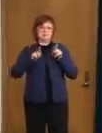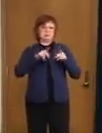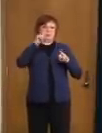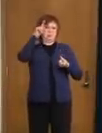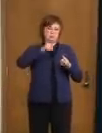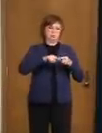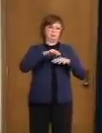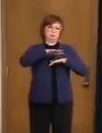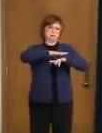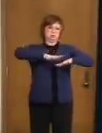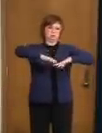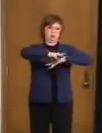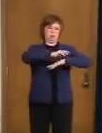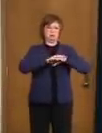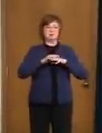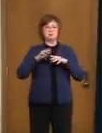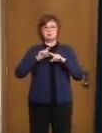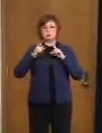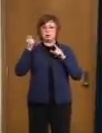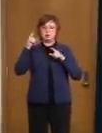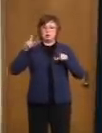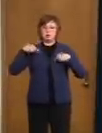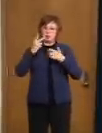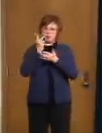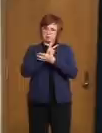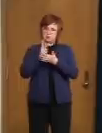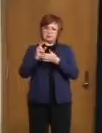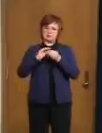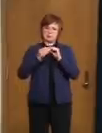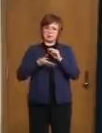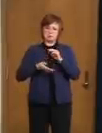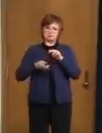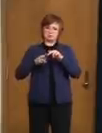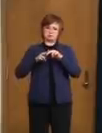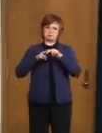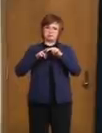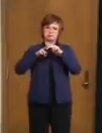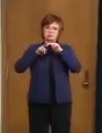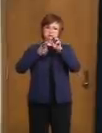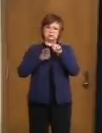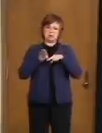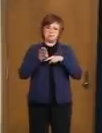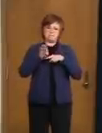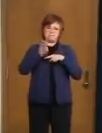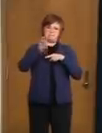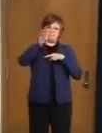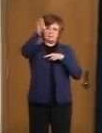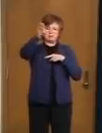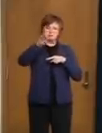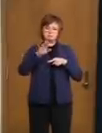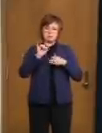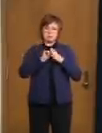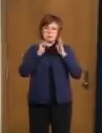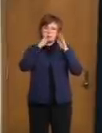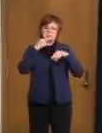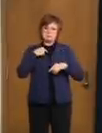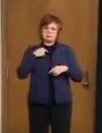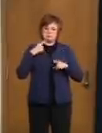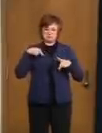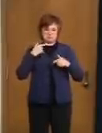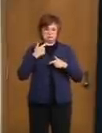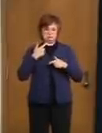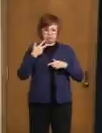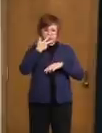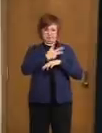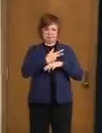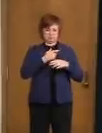up, which is good. We have seen our case numbers rise, which is concerning. In fact, last 4 or 5 days have been very concerning. 3 days